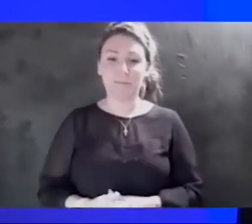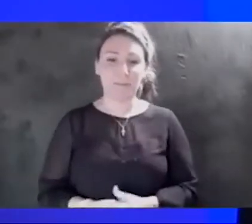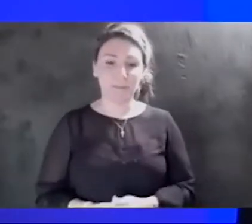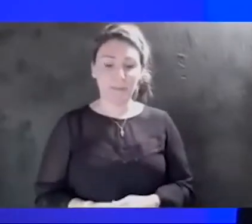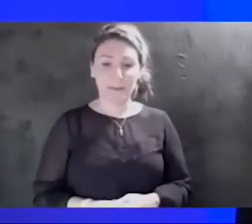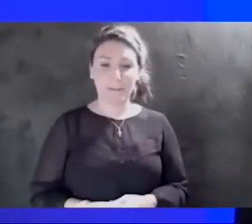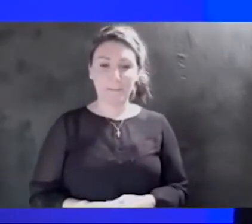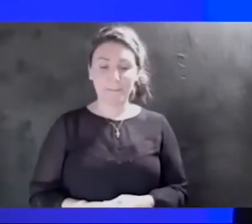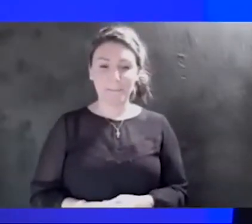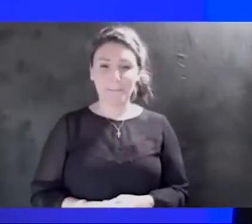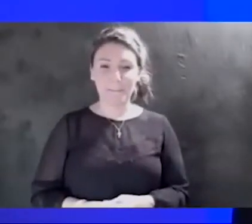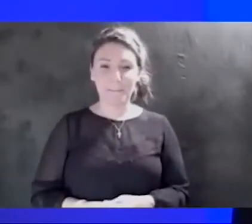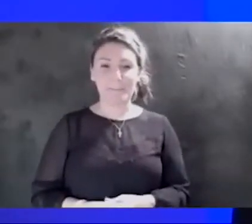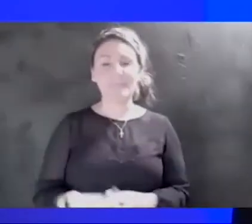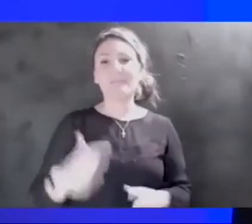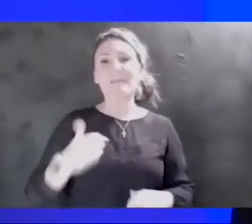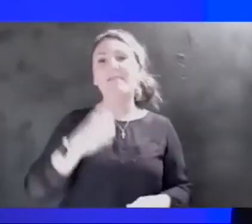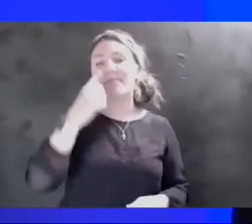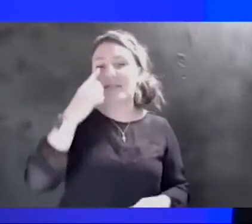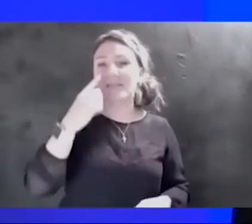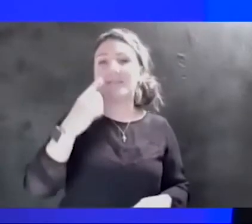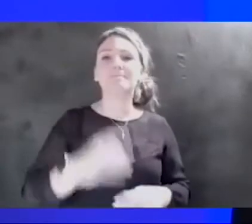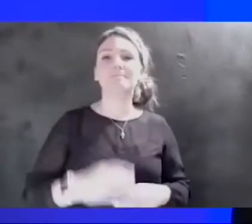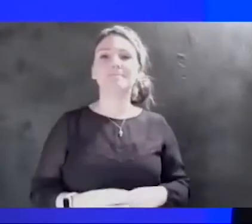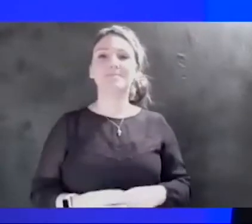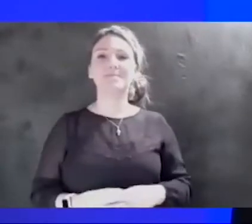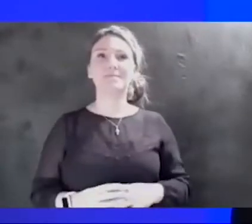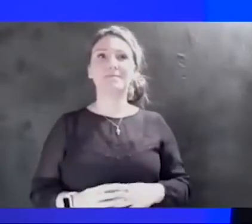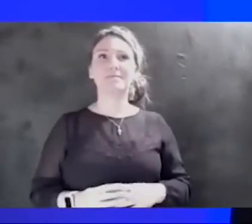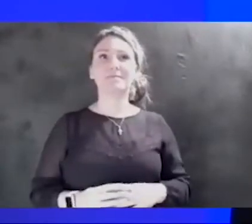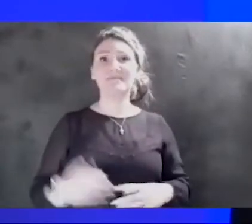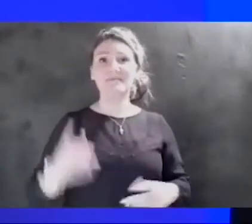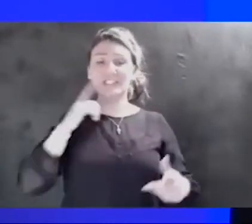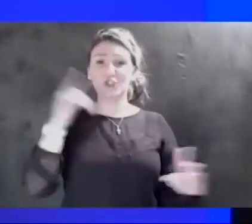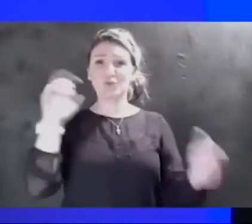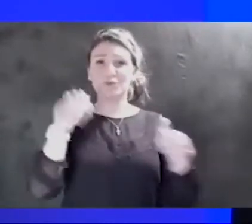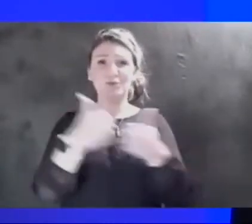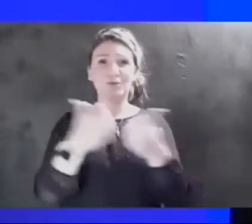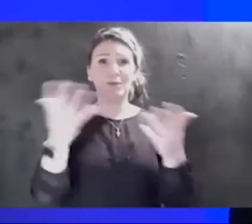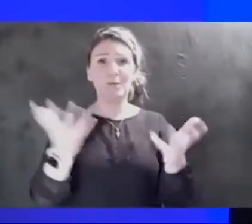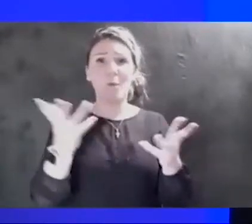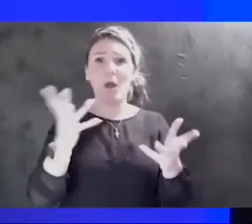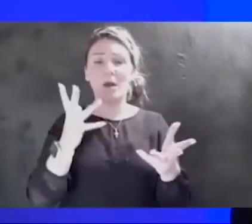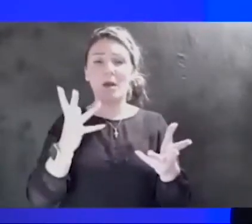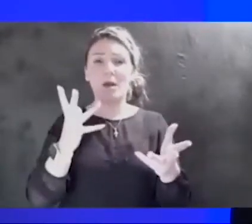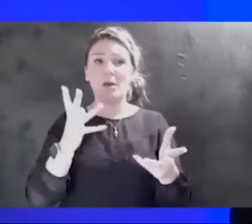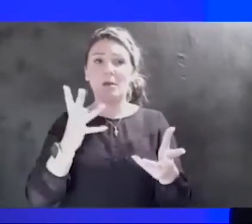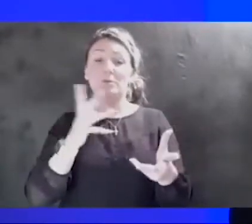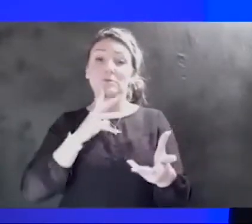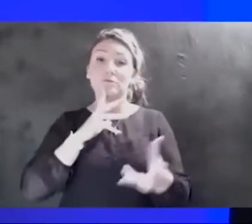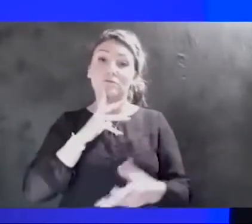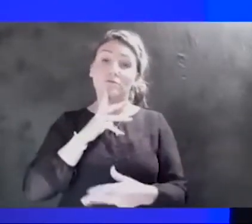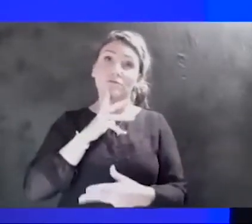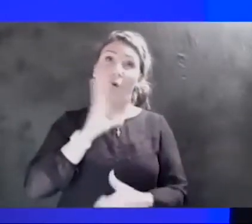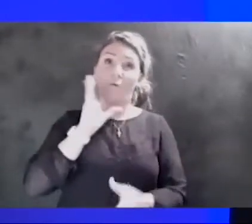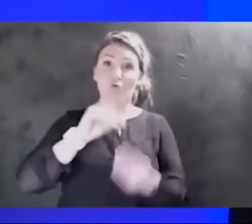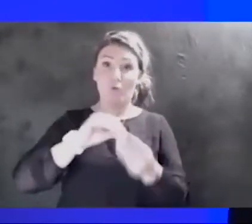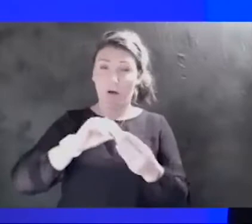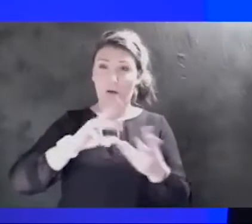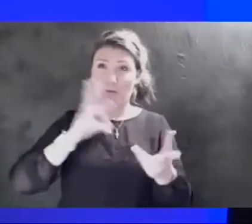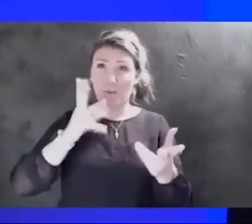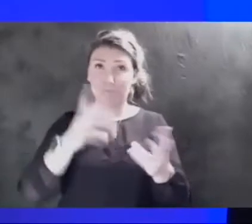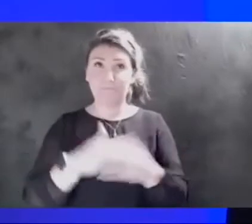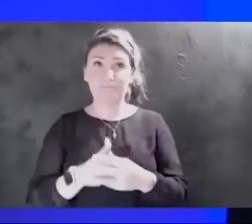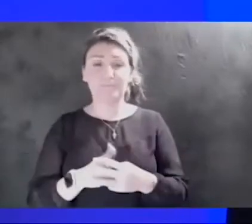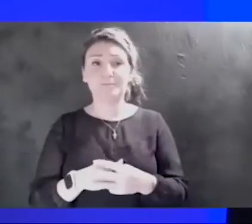know, probably the biggest challenge overall is keeping health